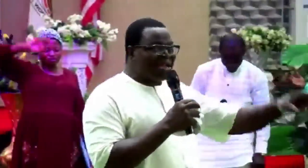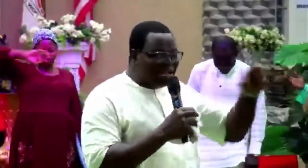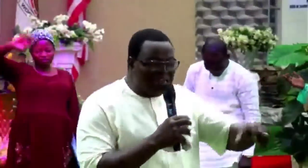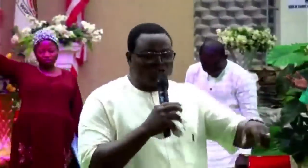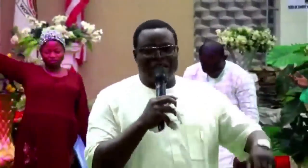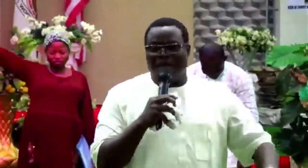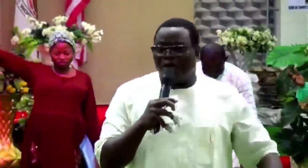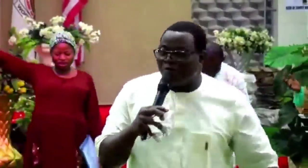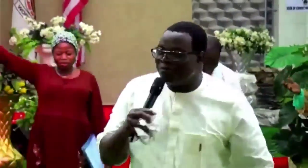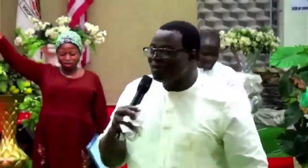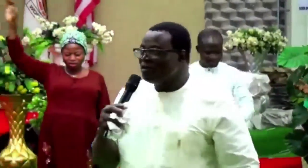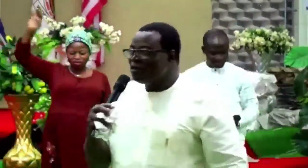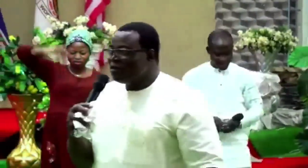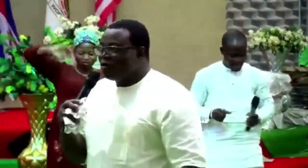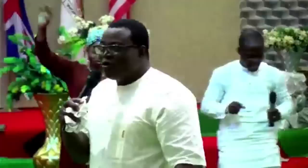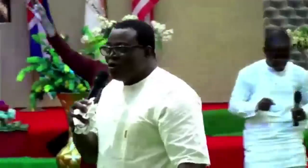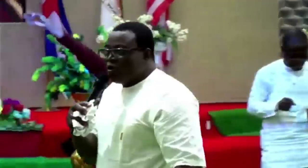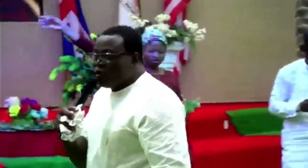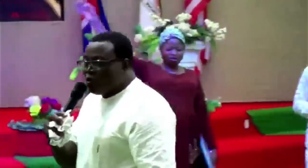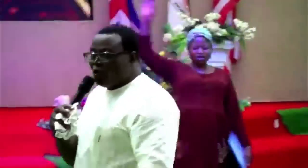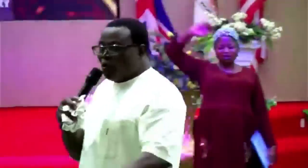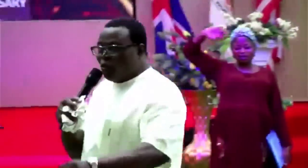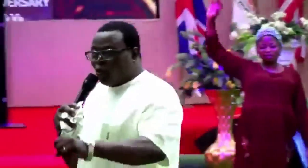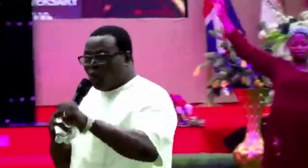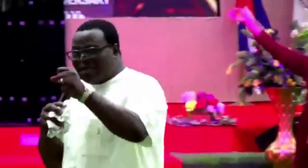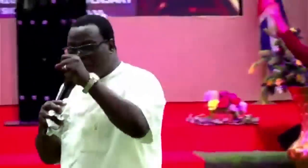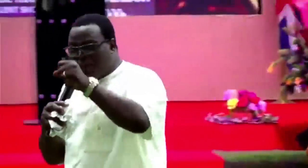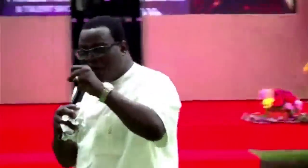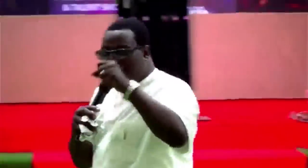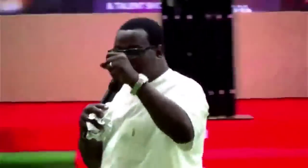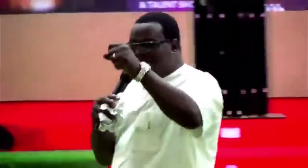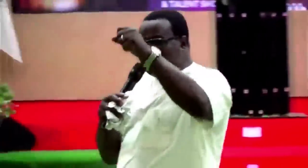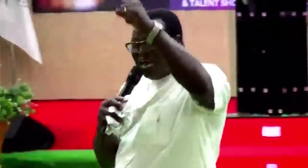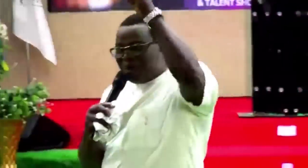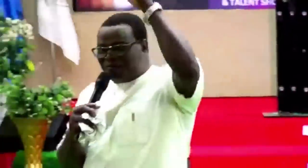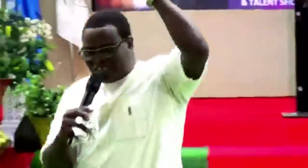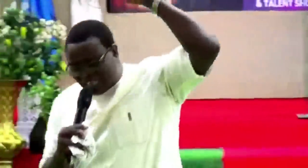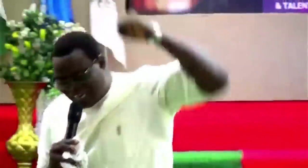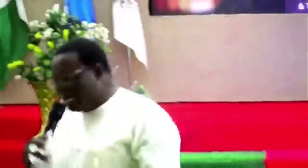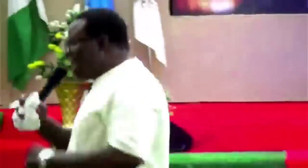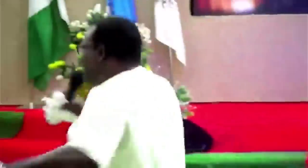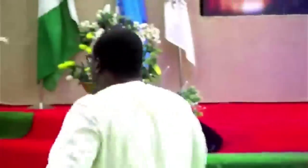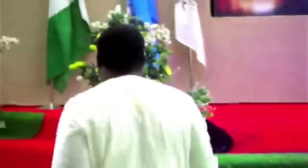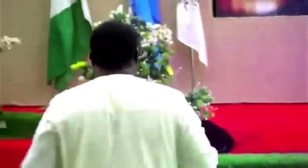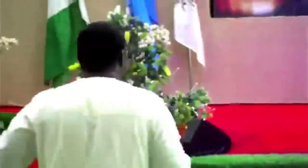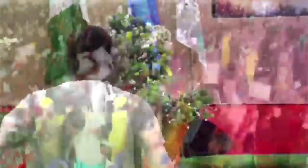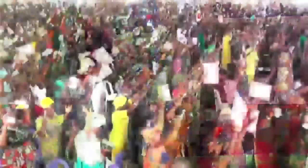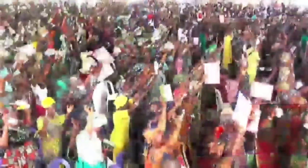I cancel them. Amen. With the power in the name of